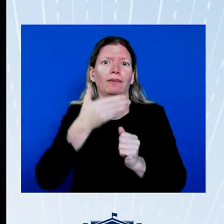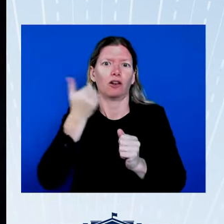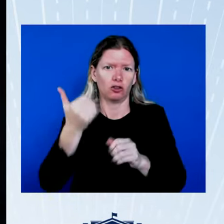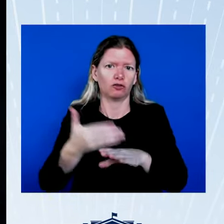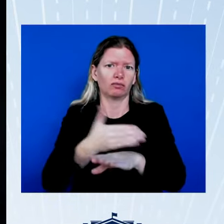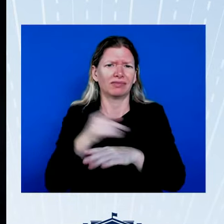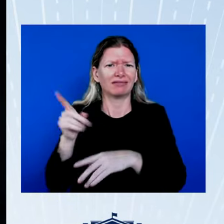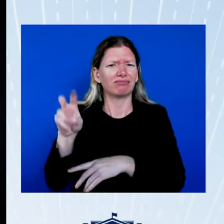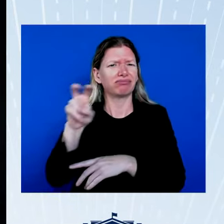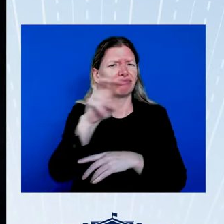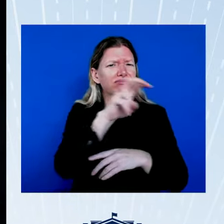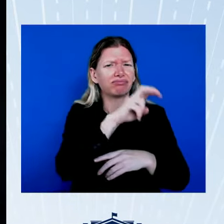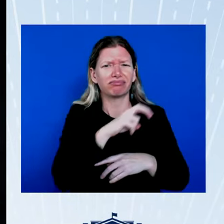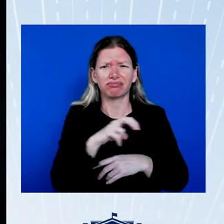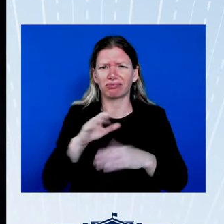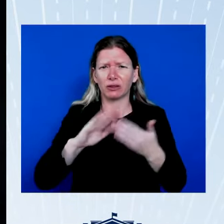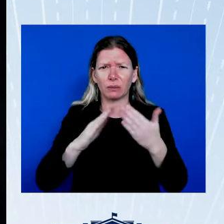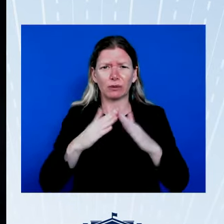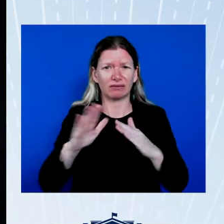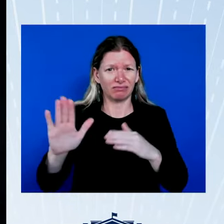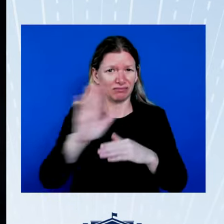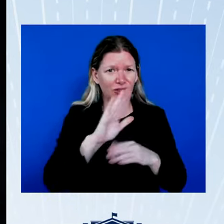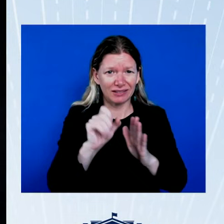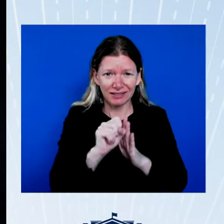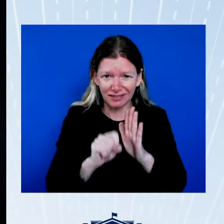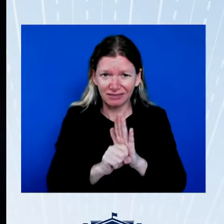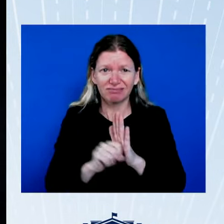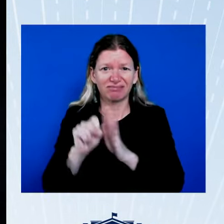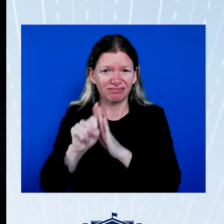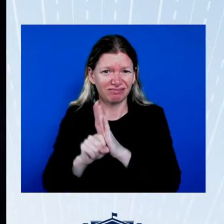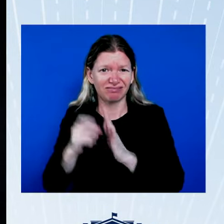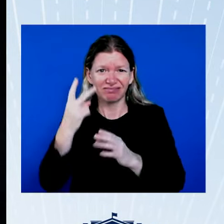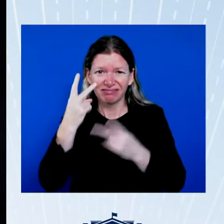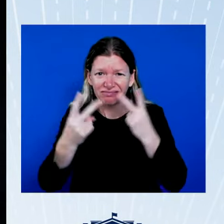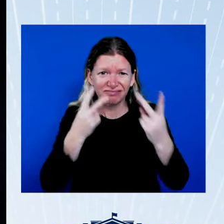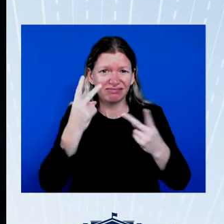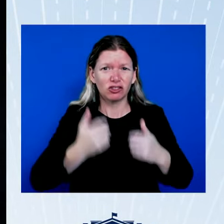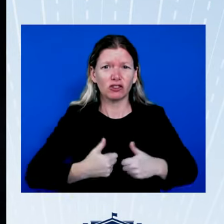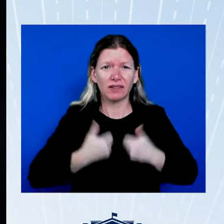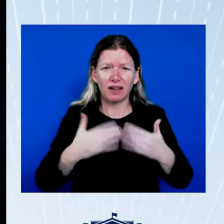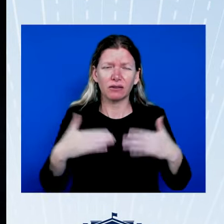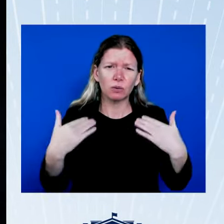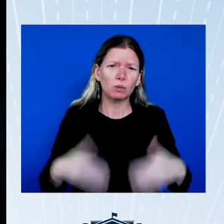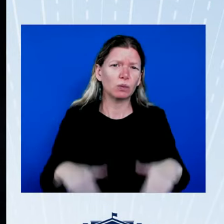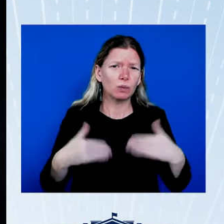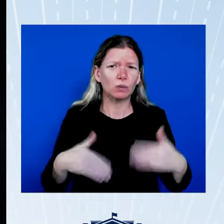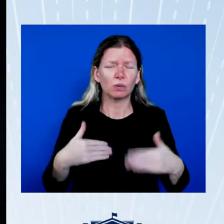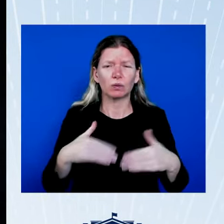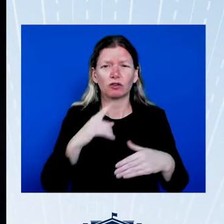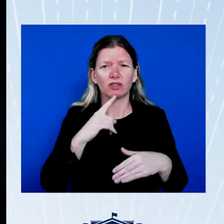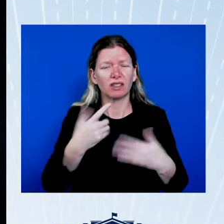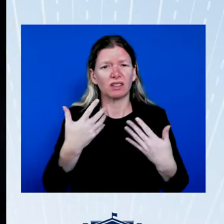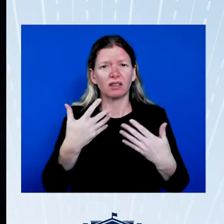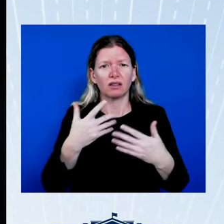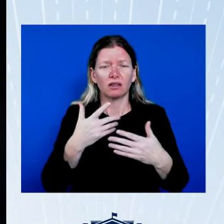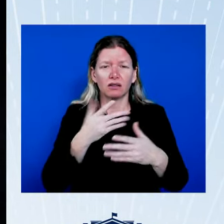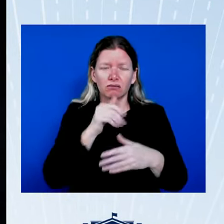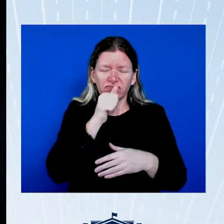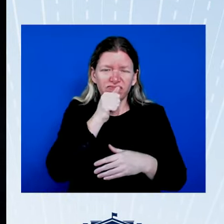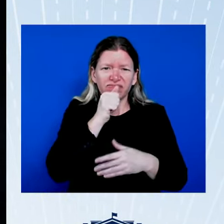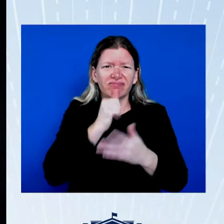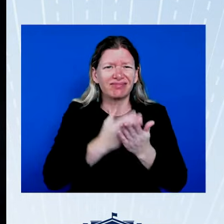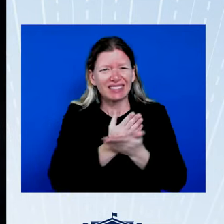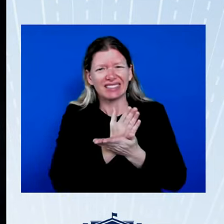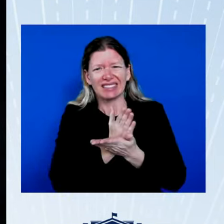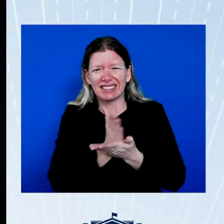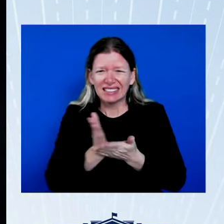from survivors about the long and often very bumpy road that you face when beginning to rebuild in the wake of a disaster,